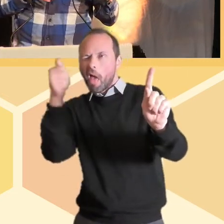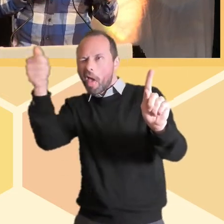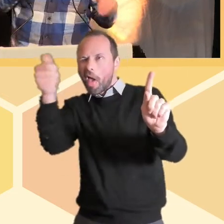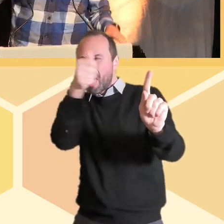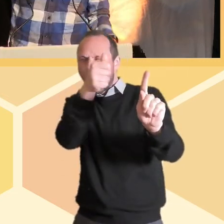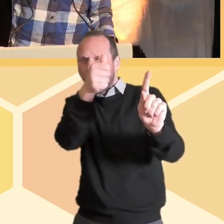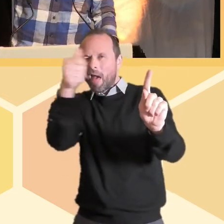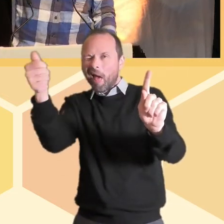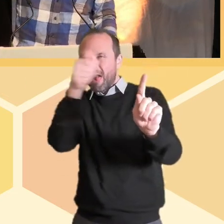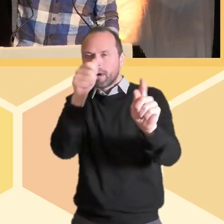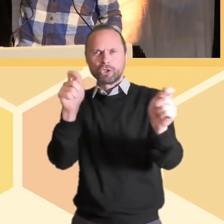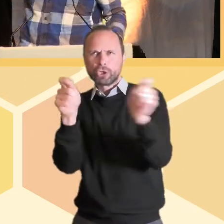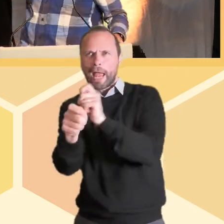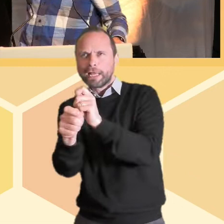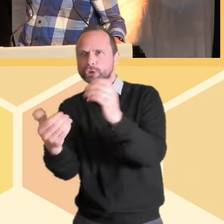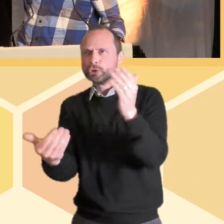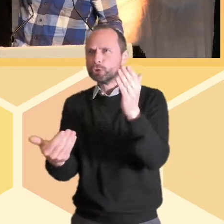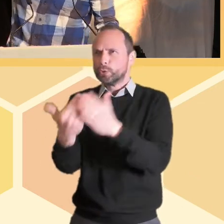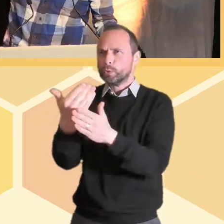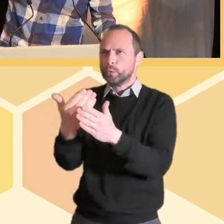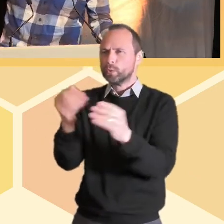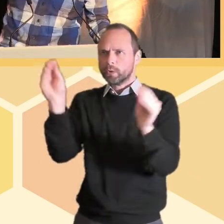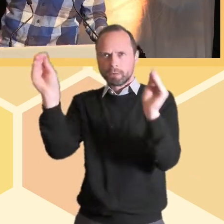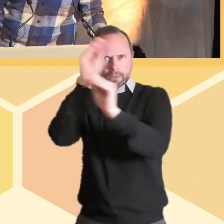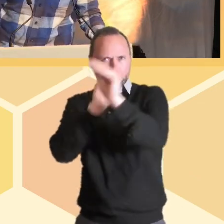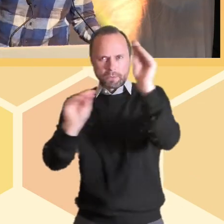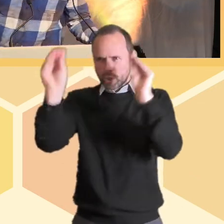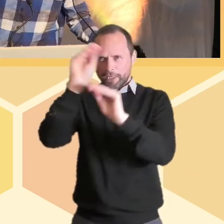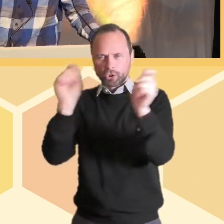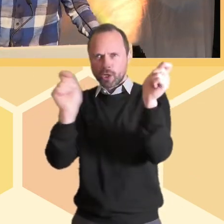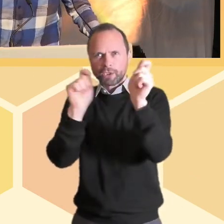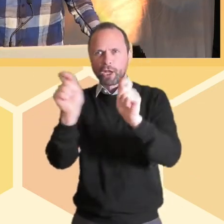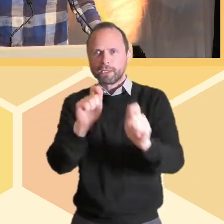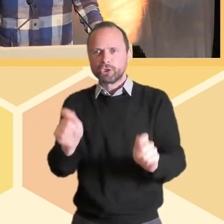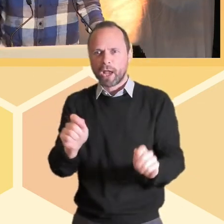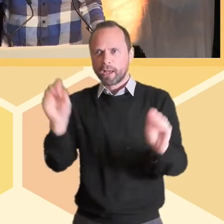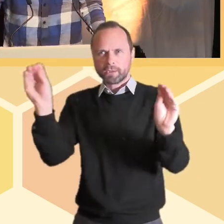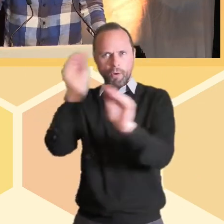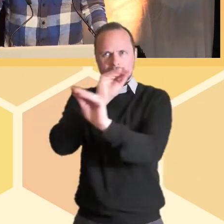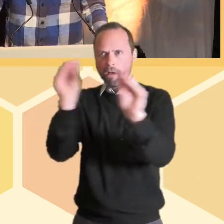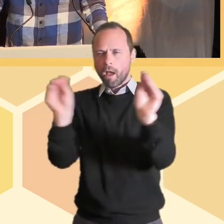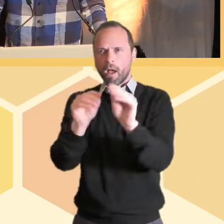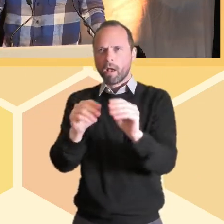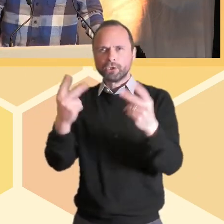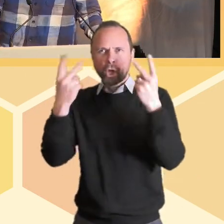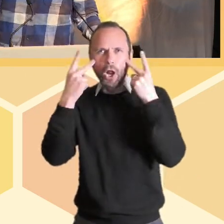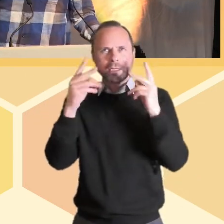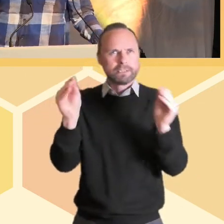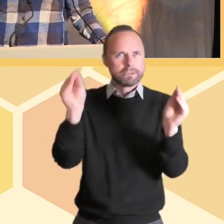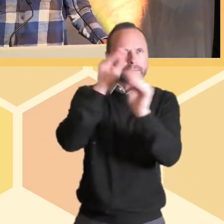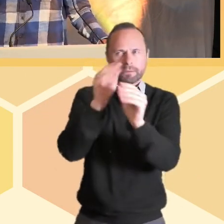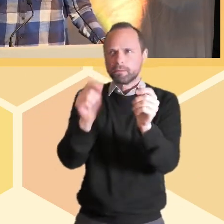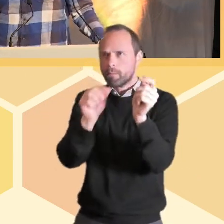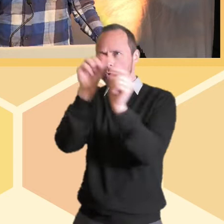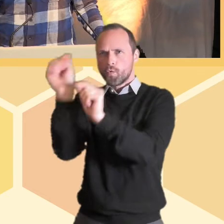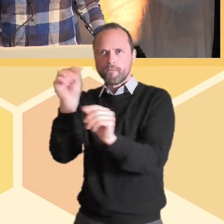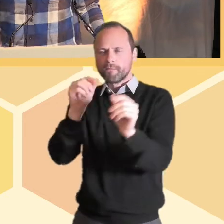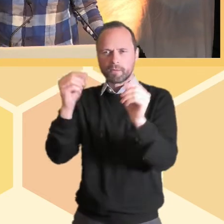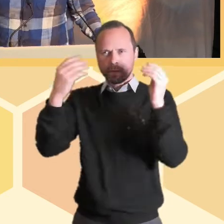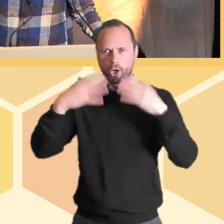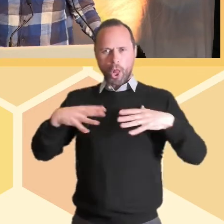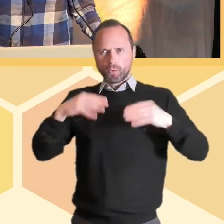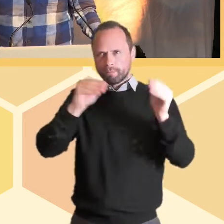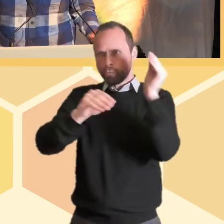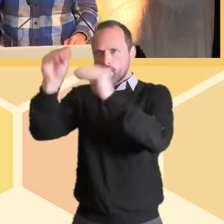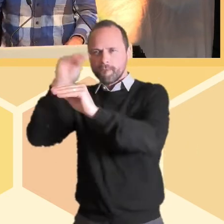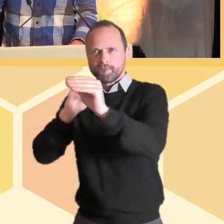pictures. I could get a skateboarder to be grinding across the top of Kurt Cobain's white sunglasses, or someone be leaping out from